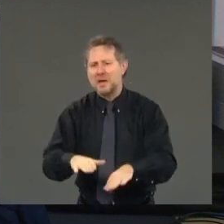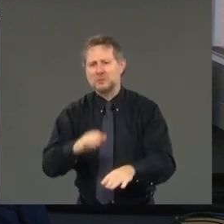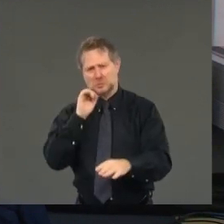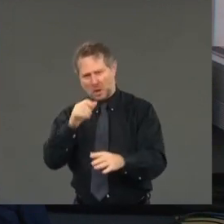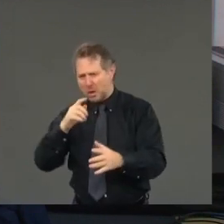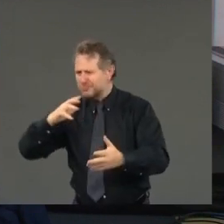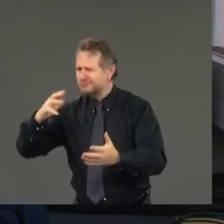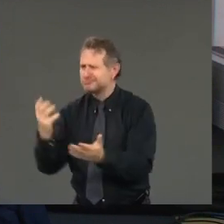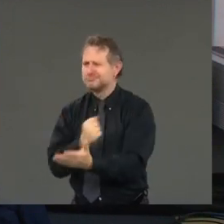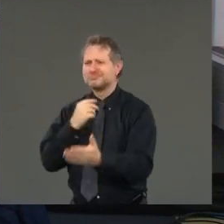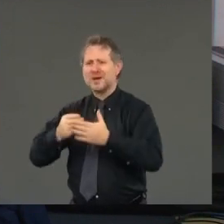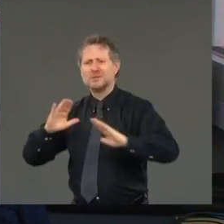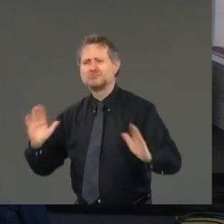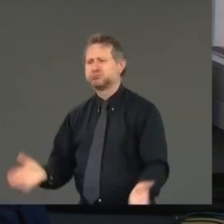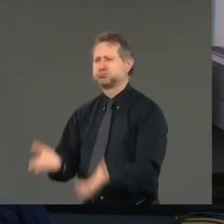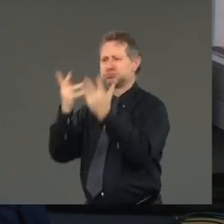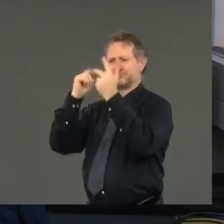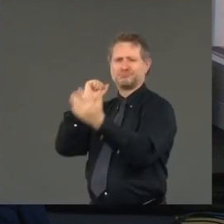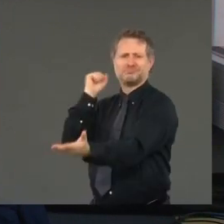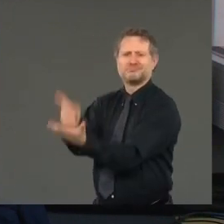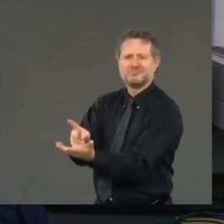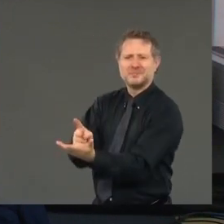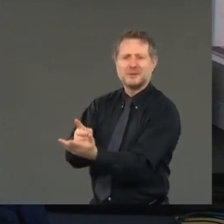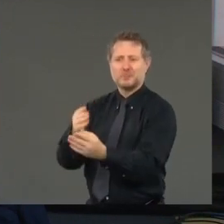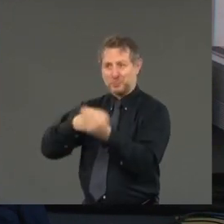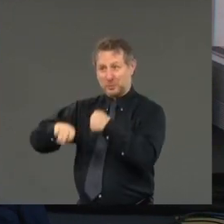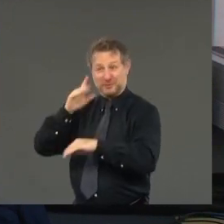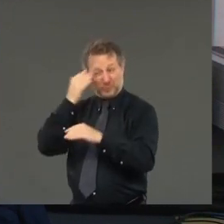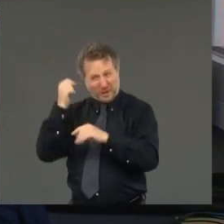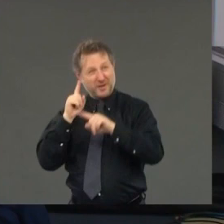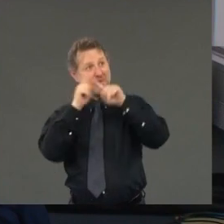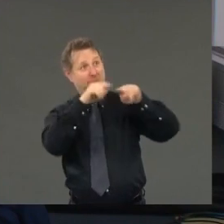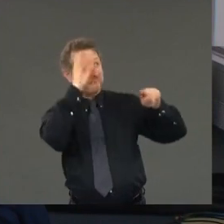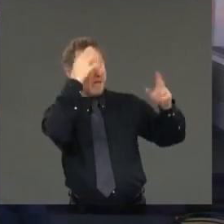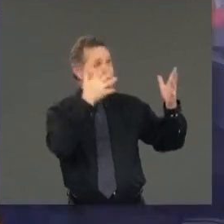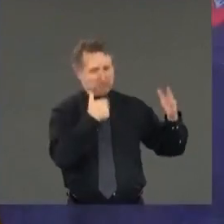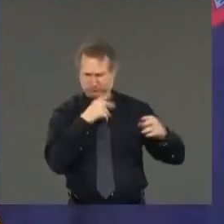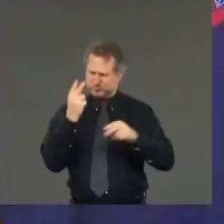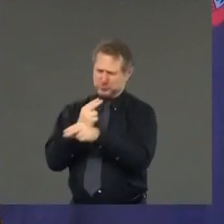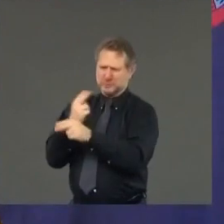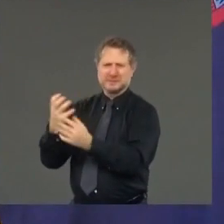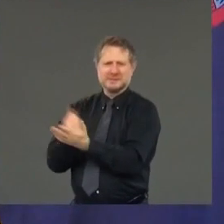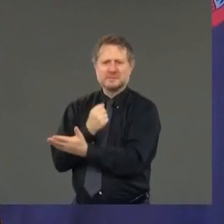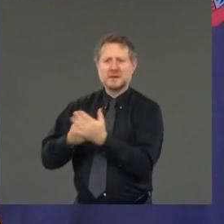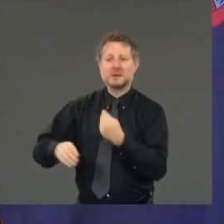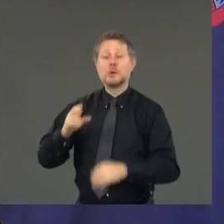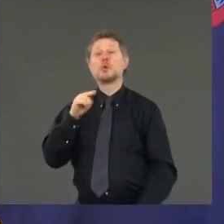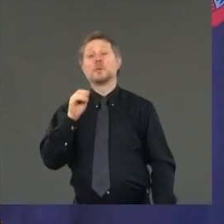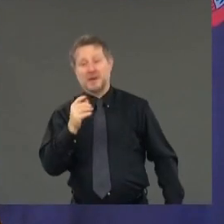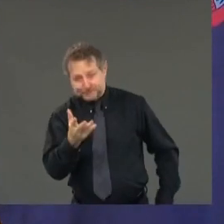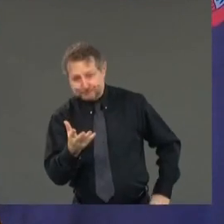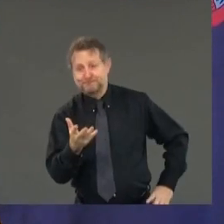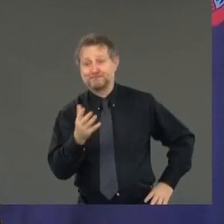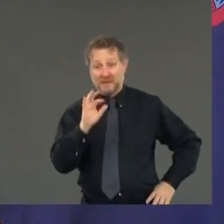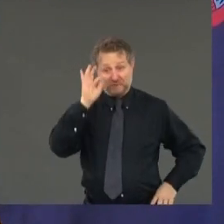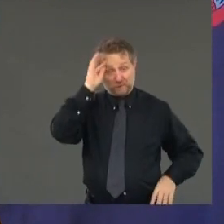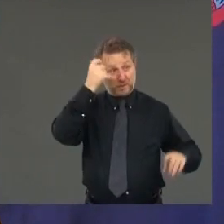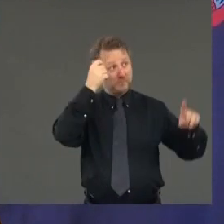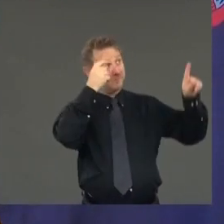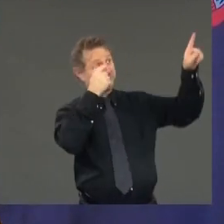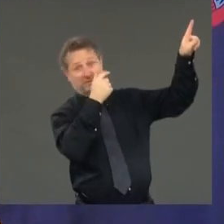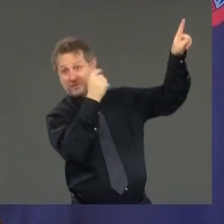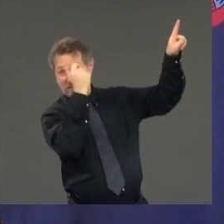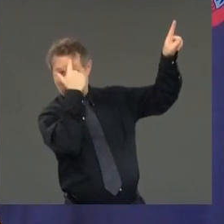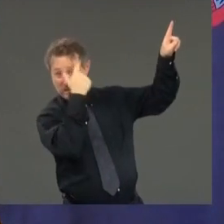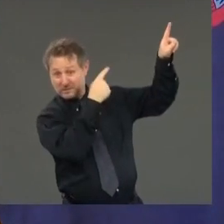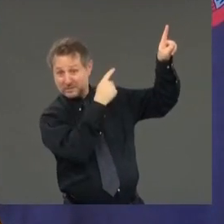those areas instead of relying on the federal government for a complete bailout? Yeah, federal government, it is the federal government's